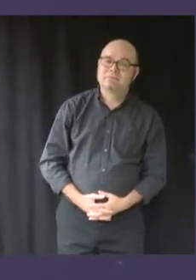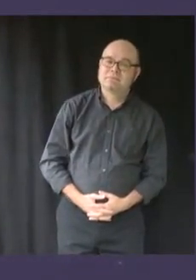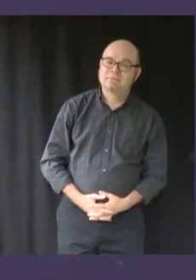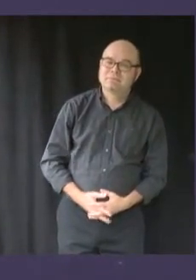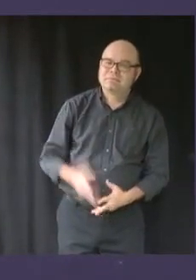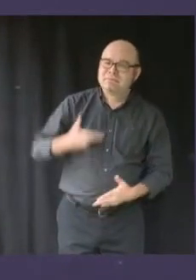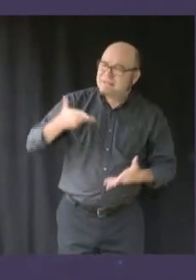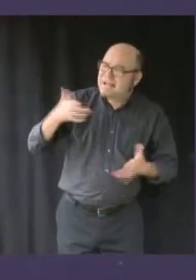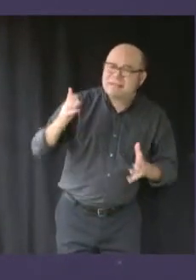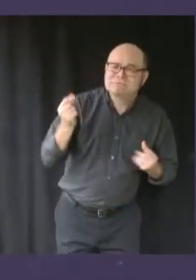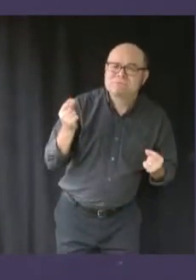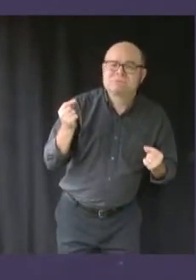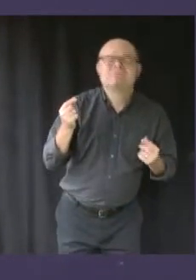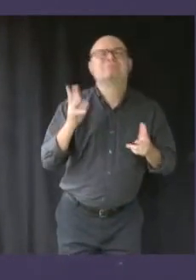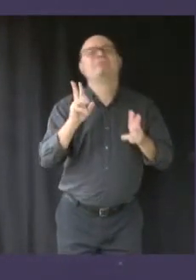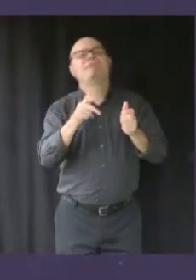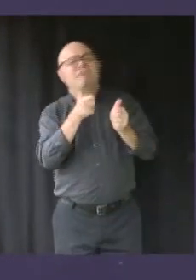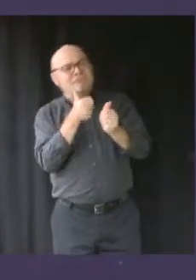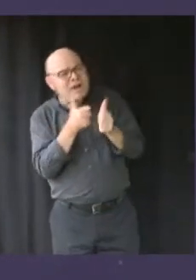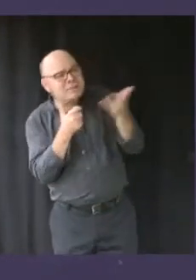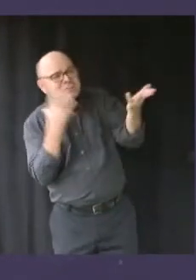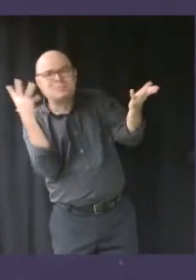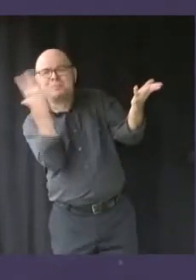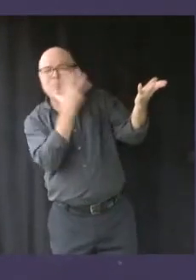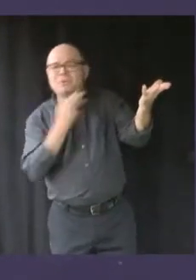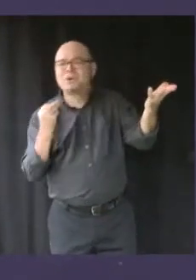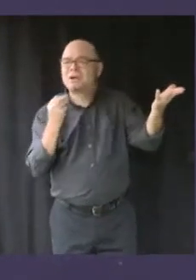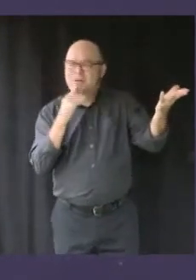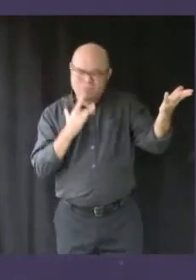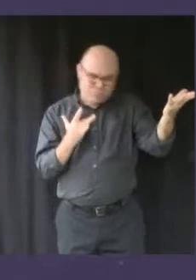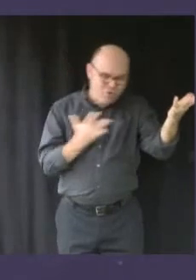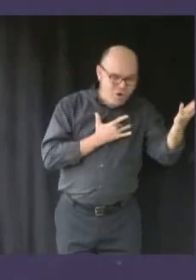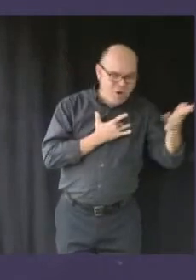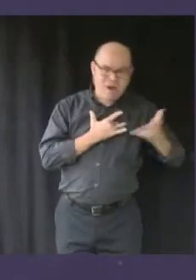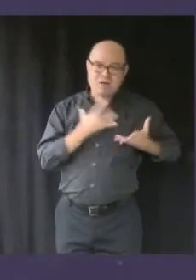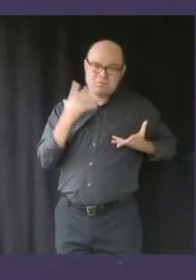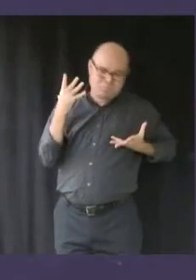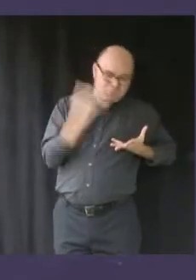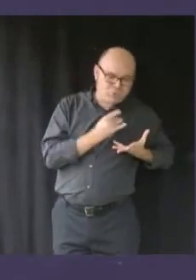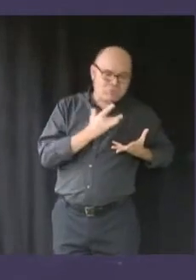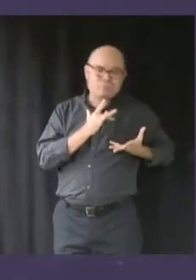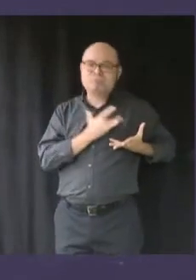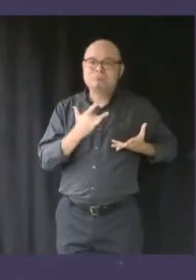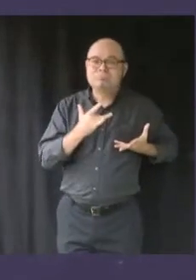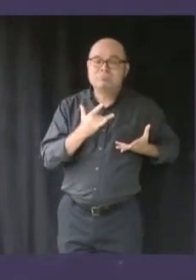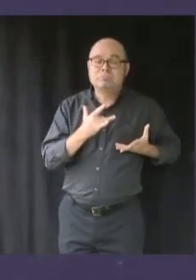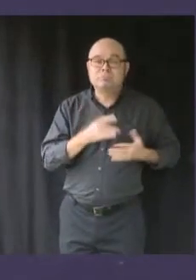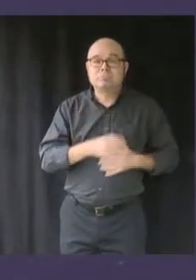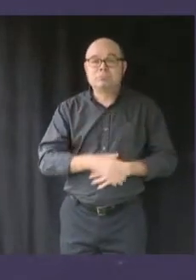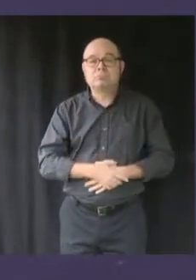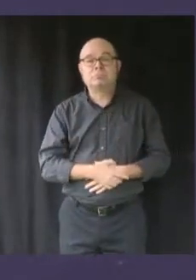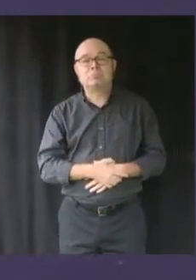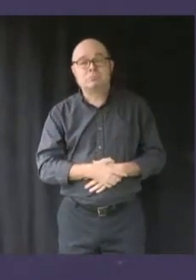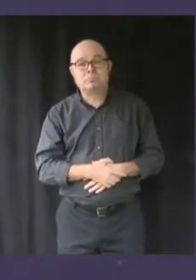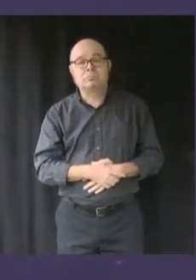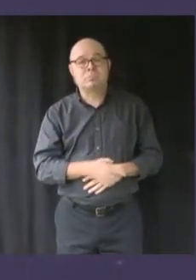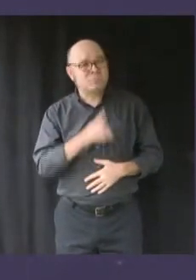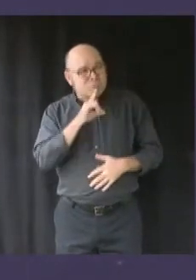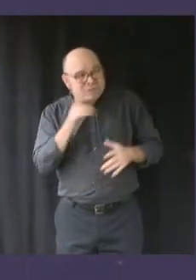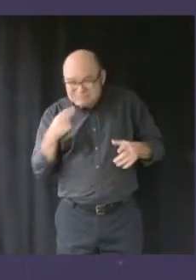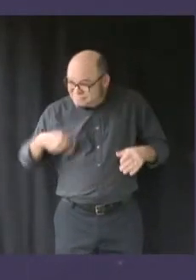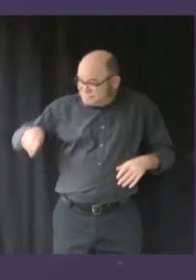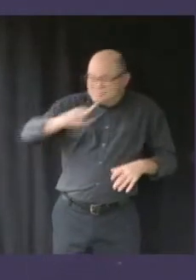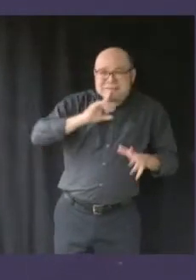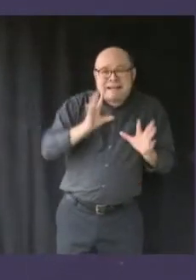heart. May we be worthy of the American's dream,